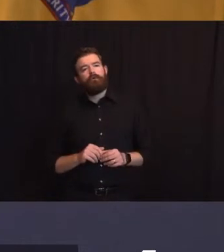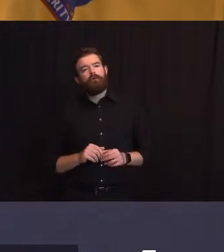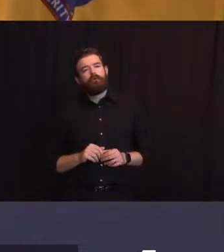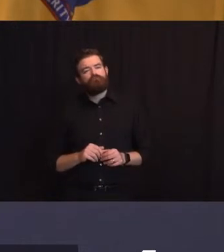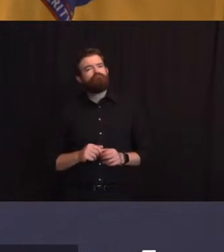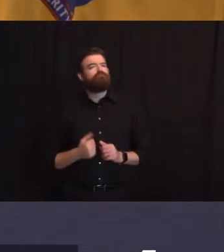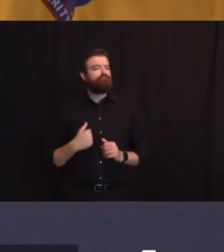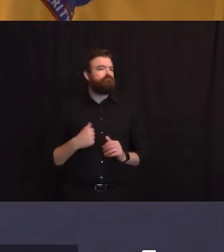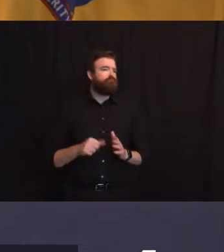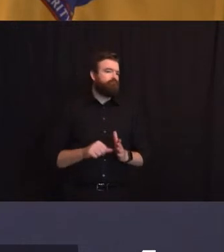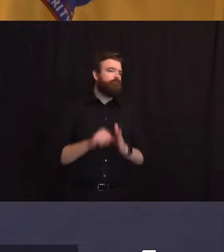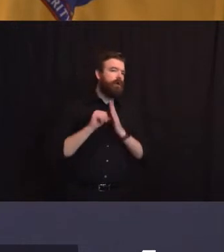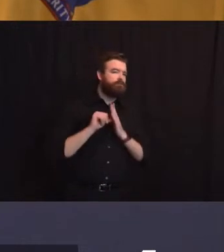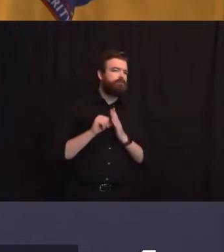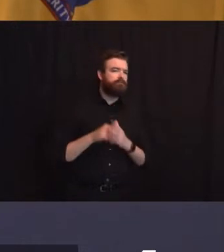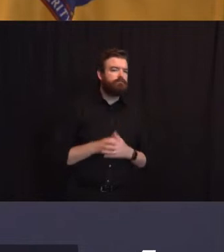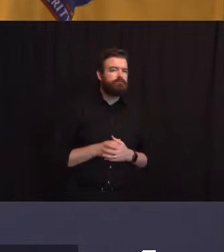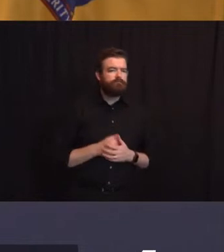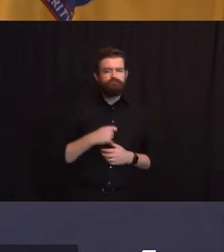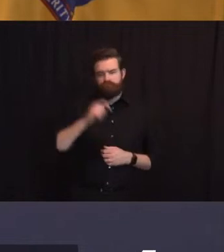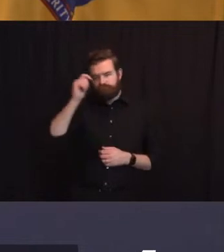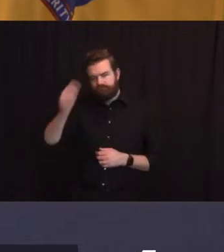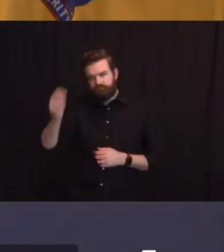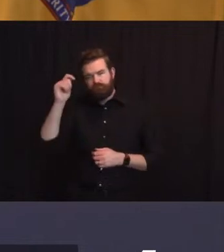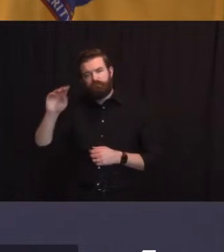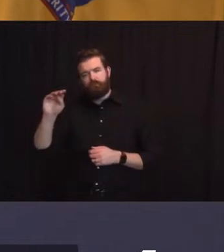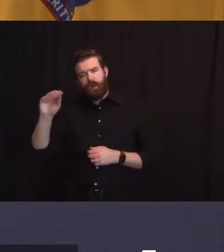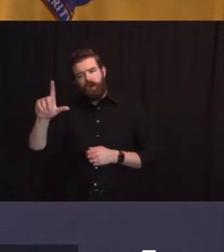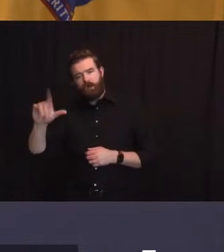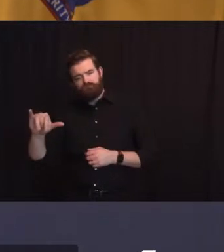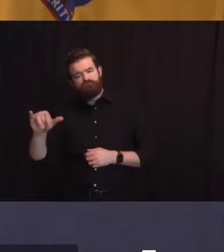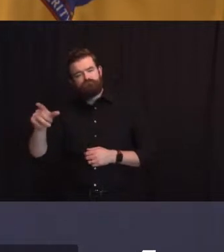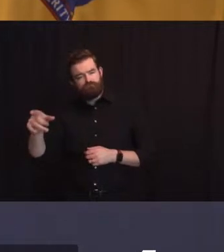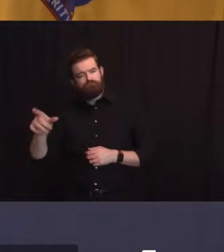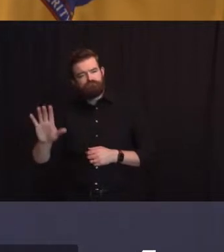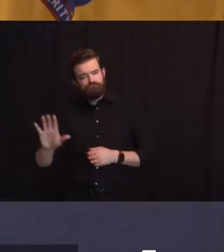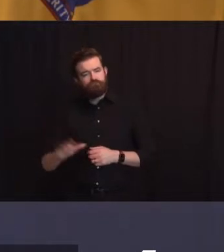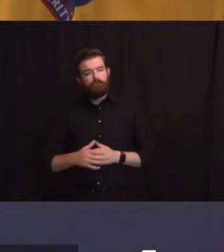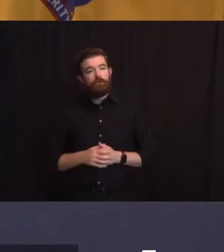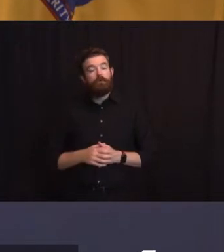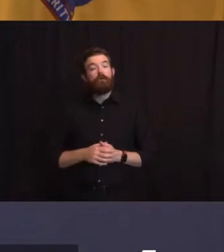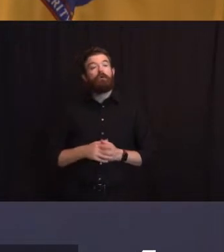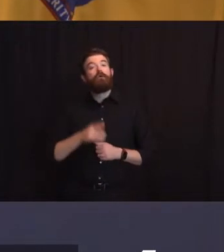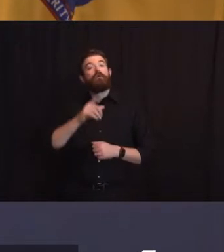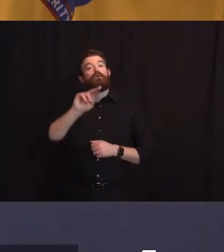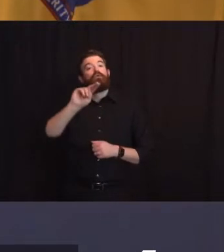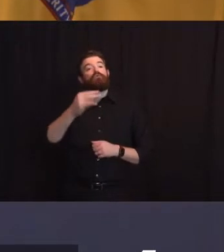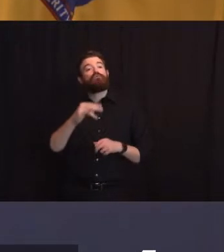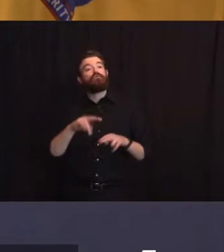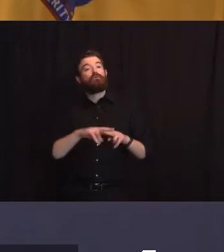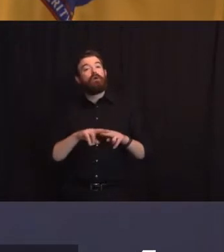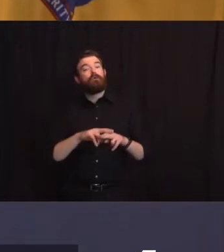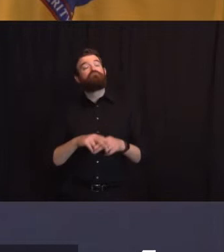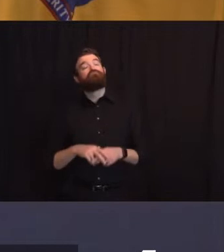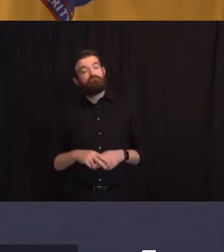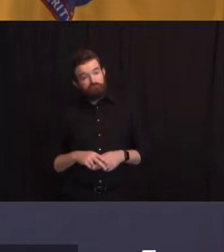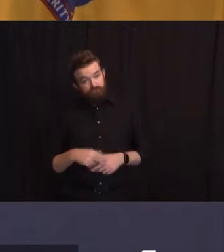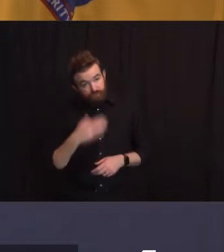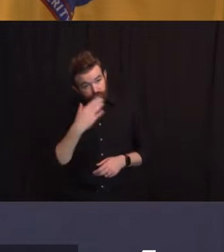So I take my hat off to her. I think on NJ Transit, It's a good question. We have